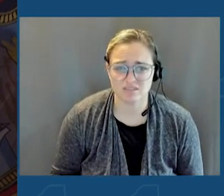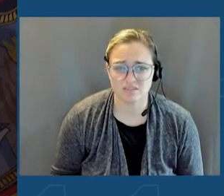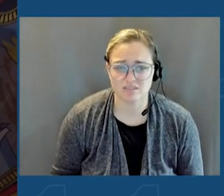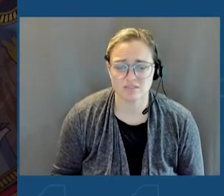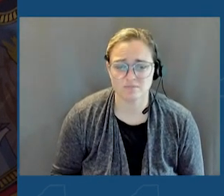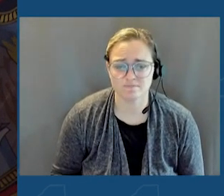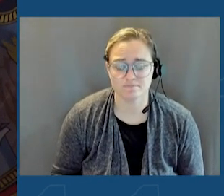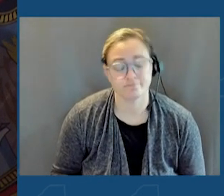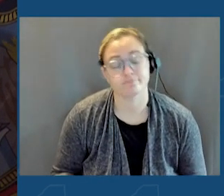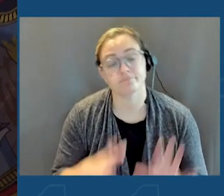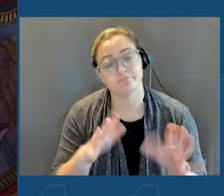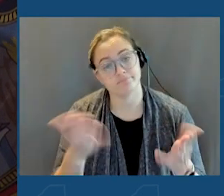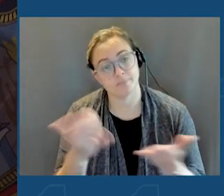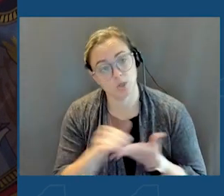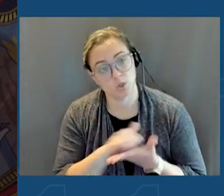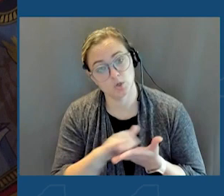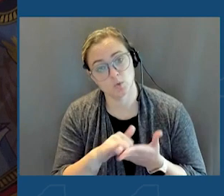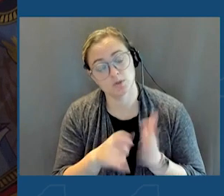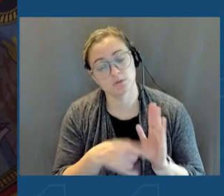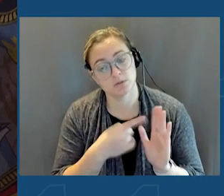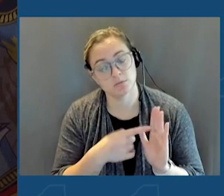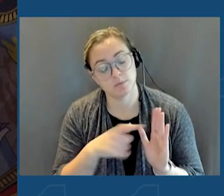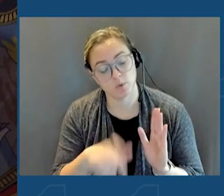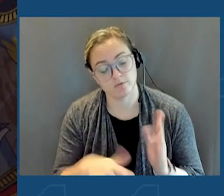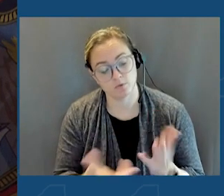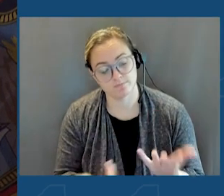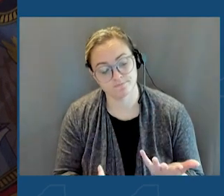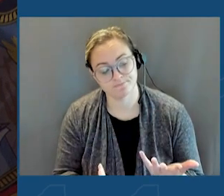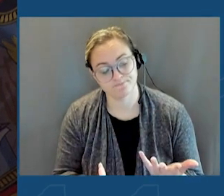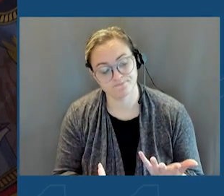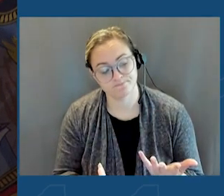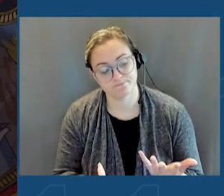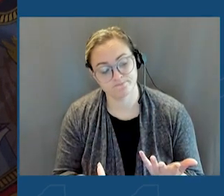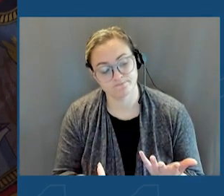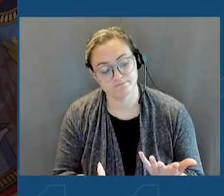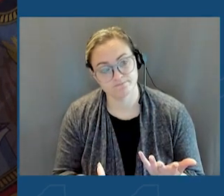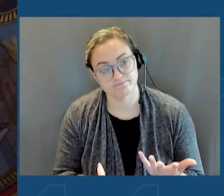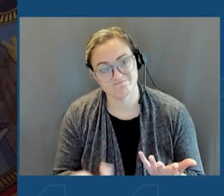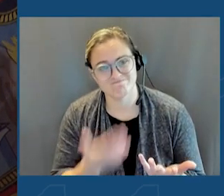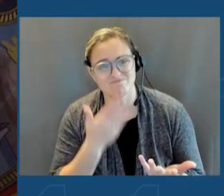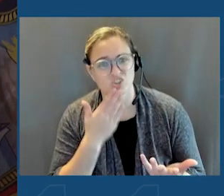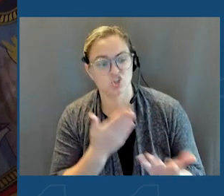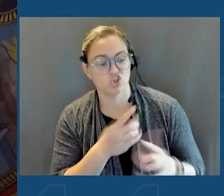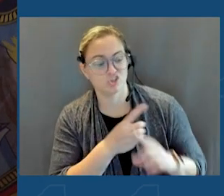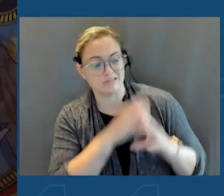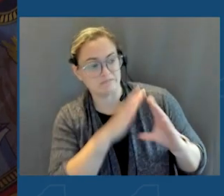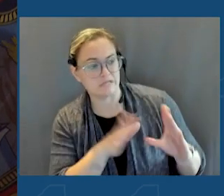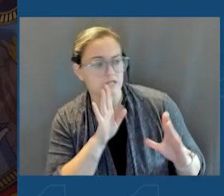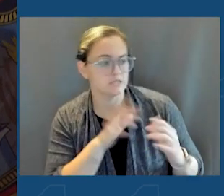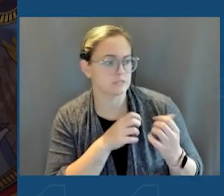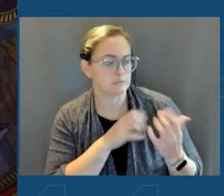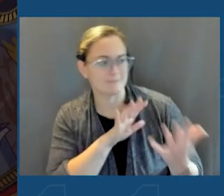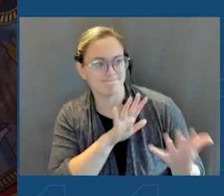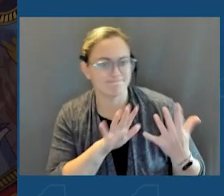Well, here in New York, yes, sometimes we have to play a good defense. We like our sports.